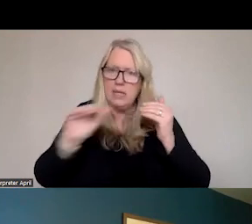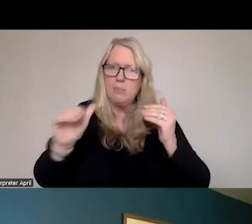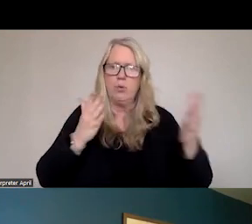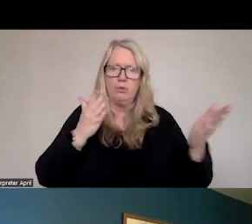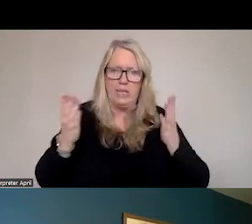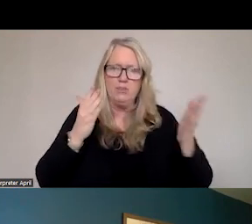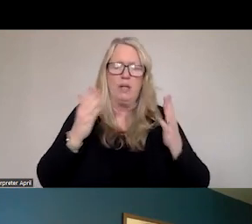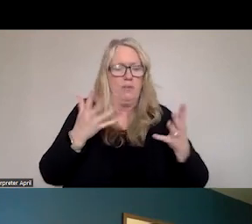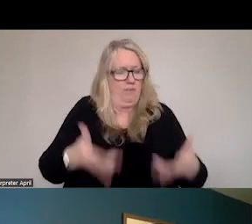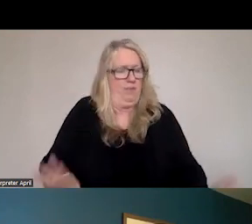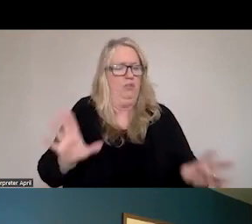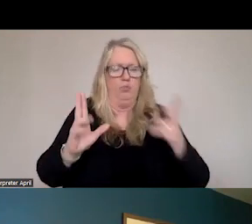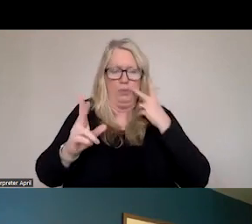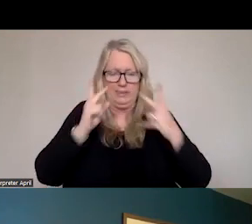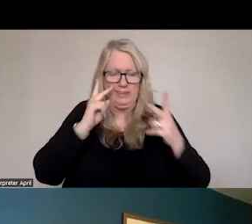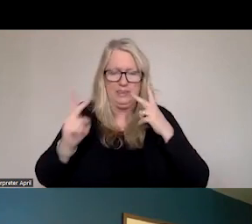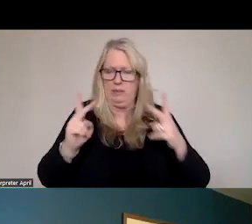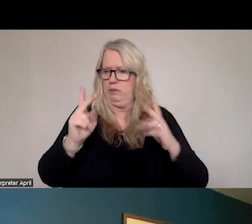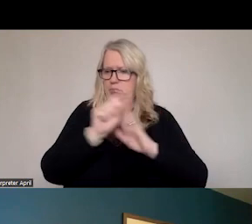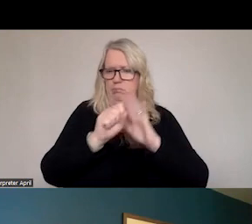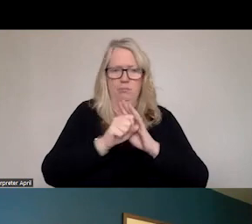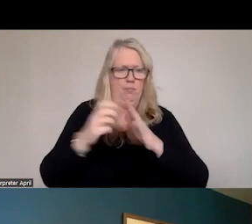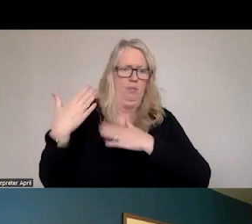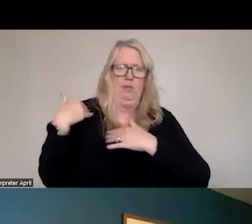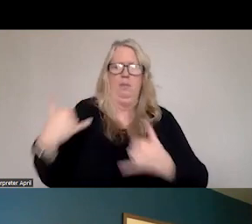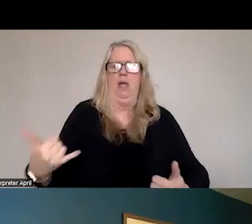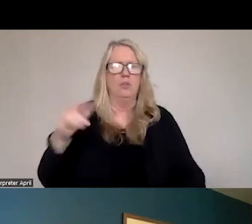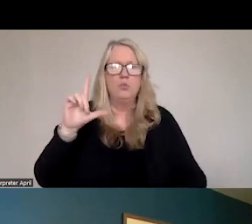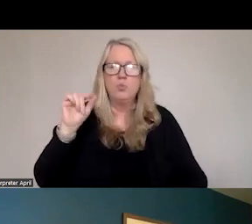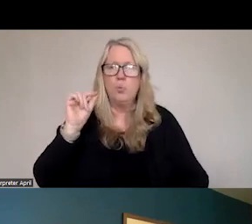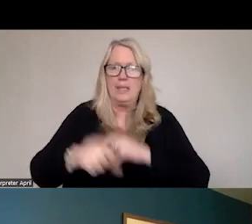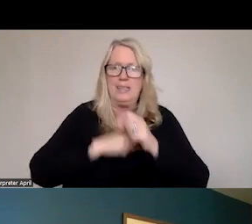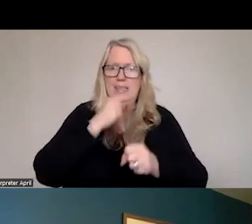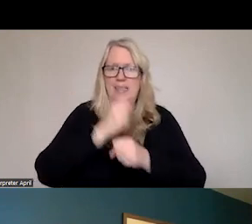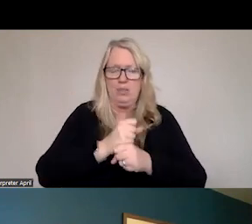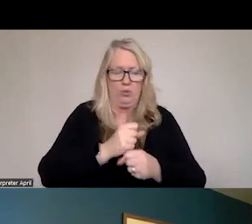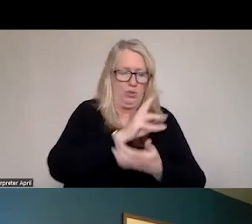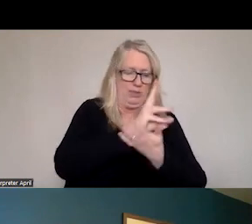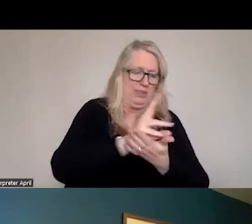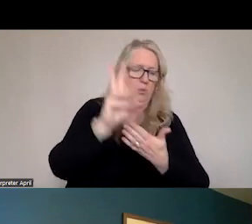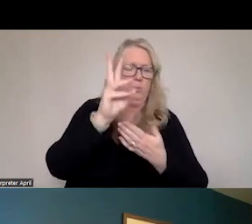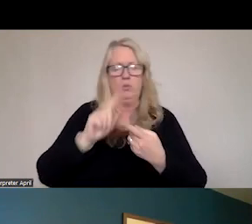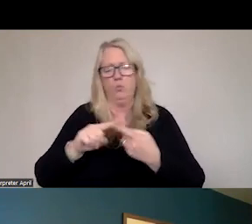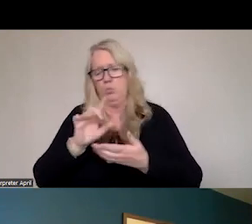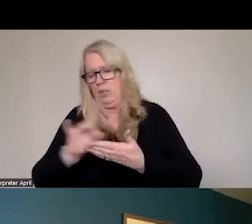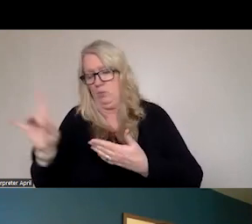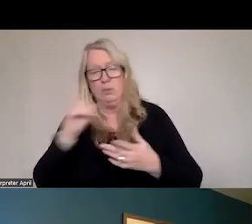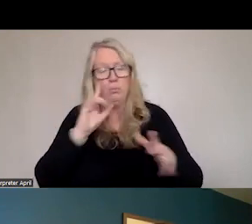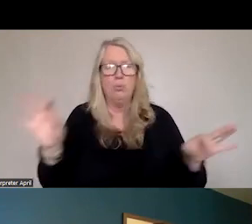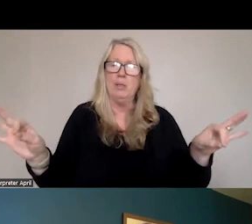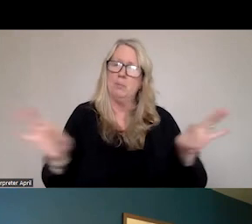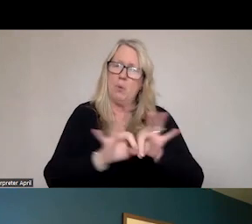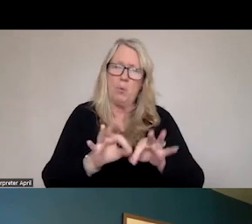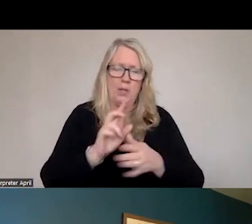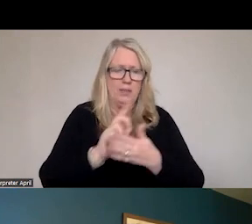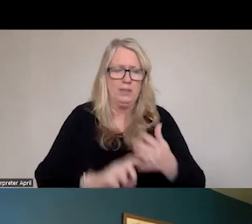what we've seen in states for the last, let's say 20 years, 6 to 8 weeks is what's really important in the design. So